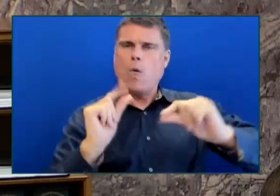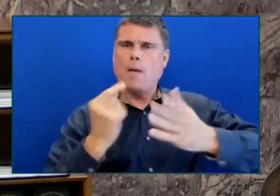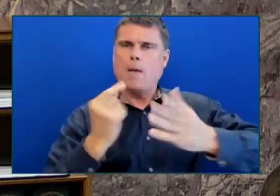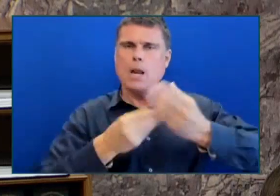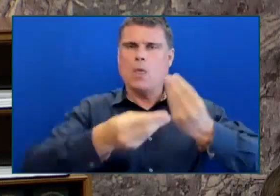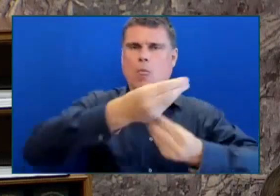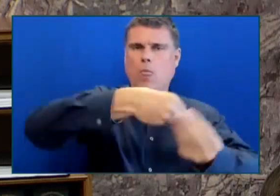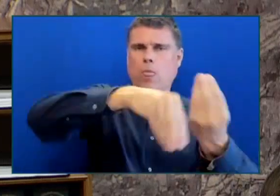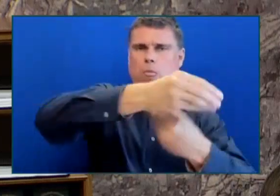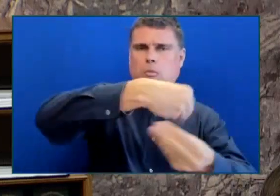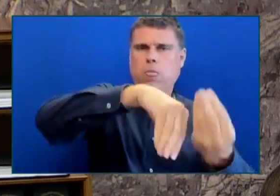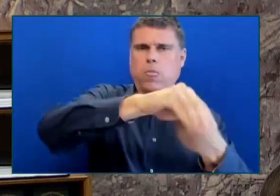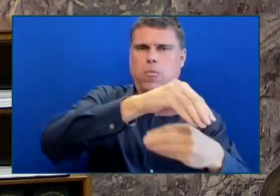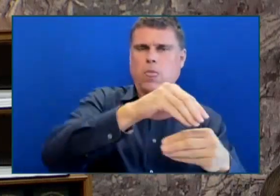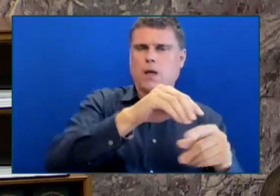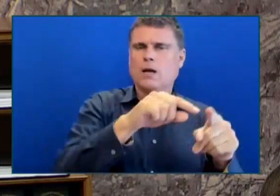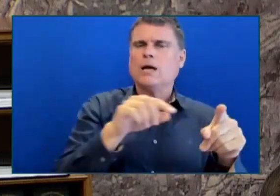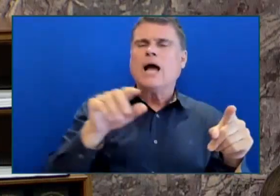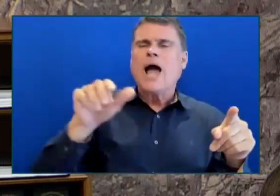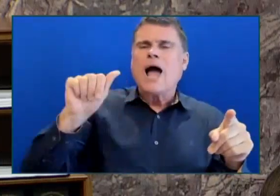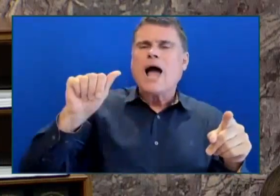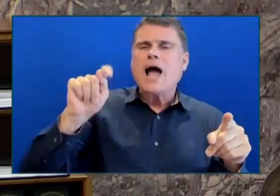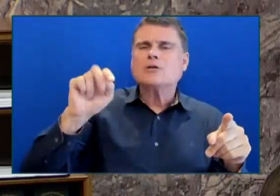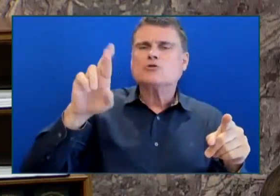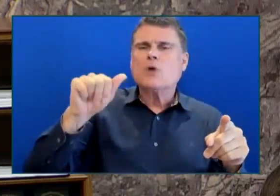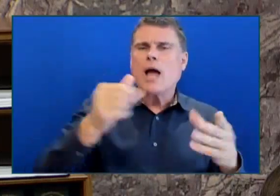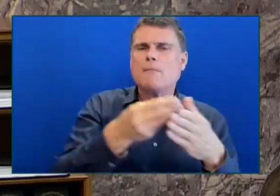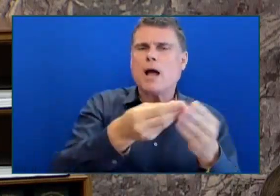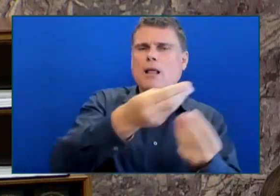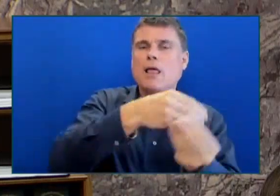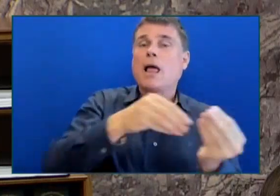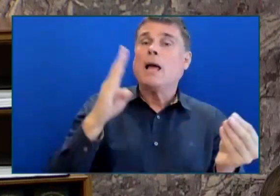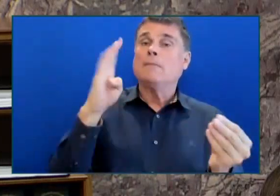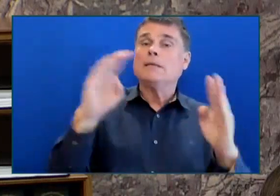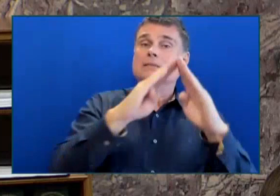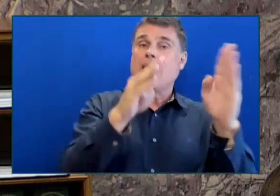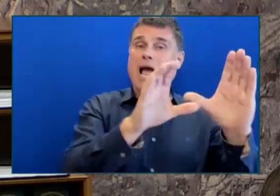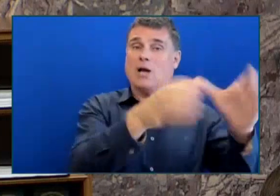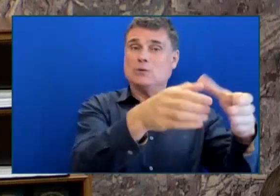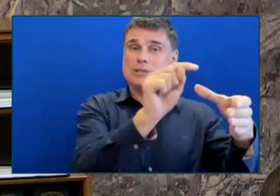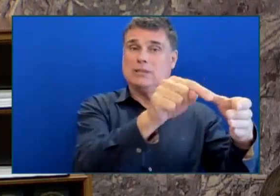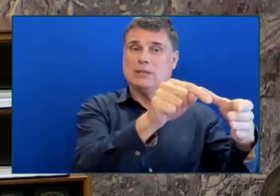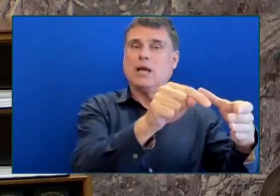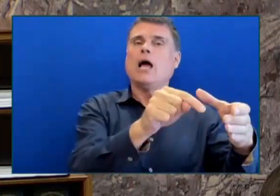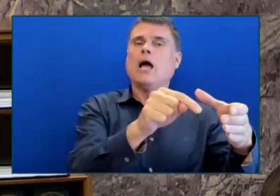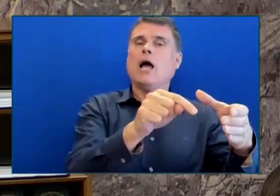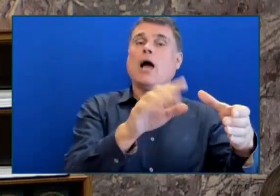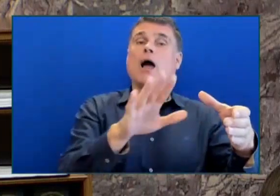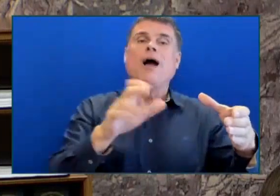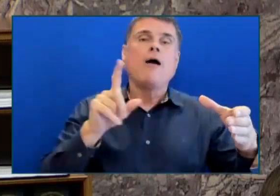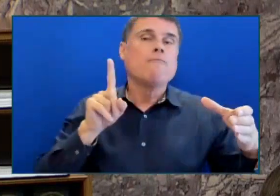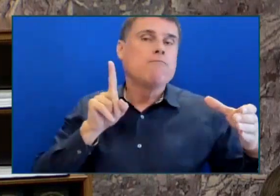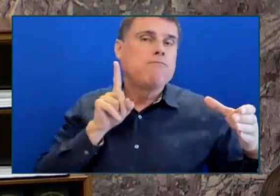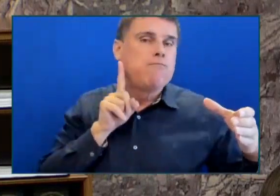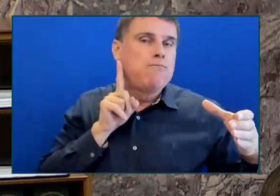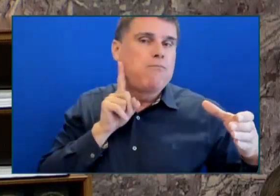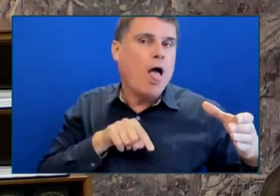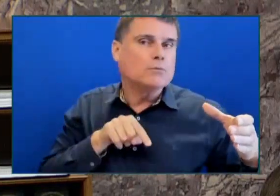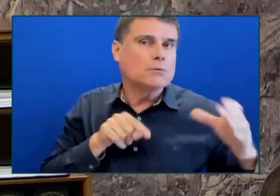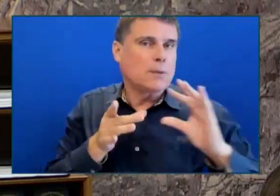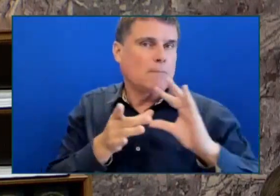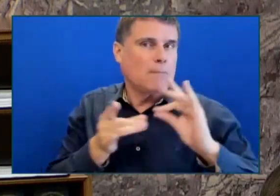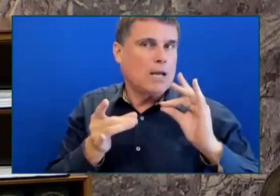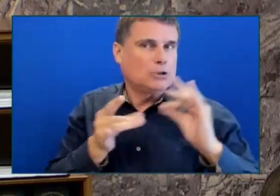a patently false statement that read, and I quote, "The recommendations in the draft BDO report were reviewed and